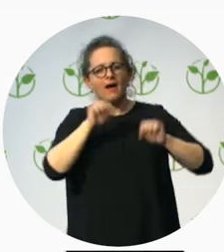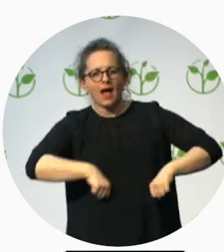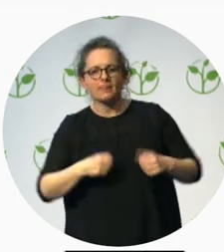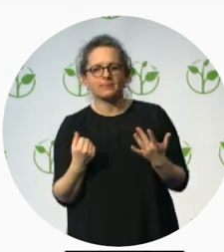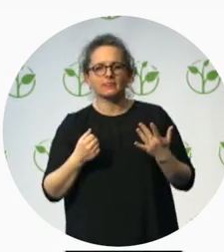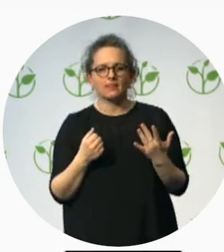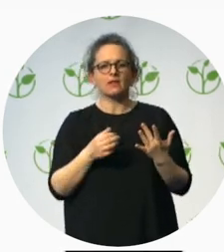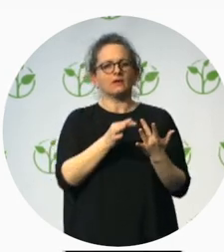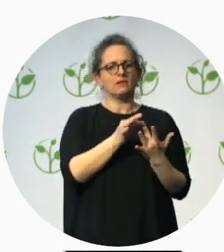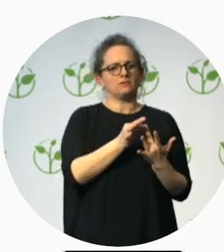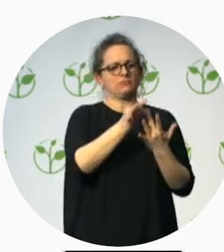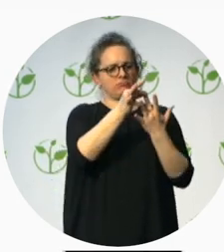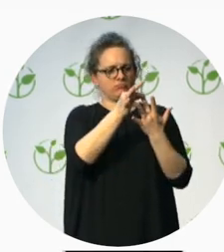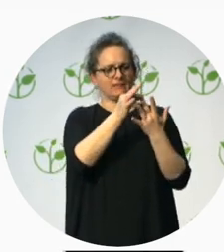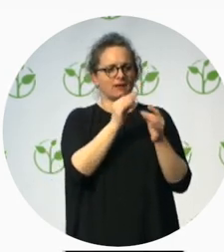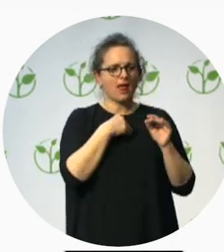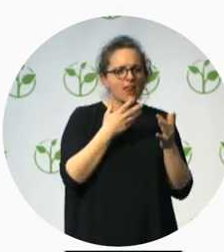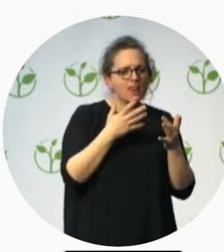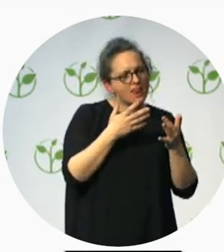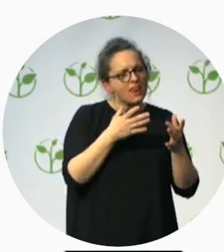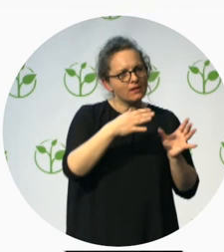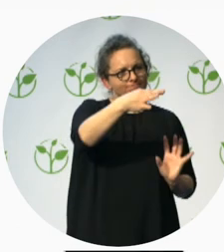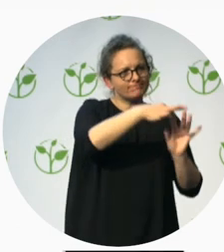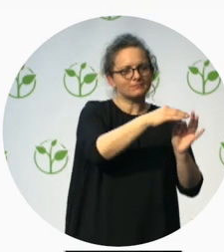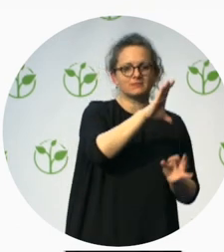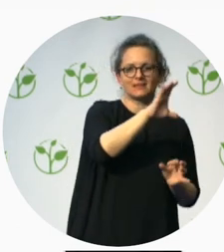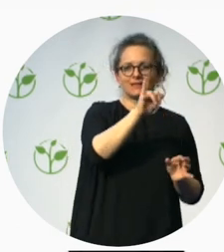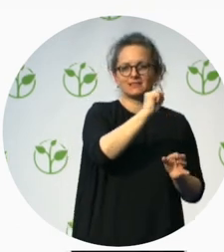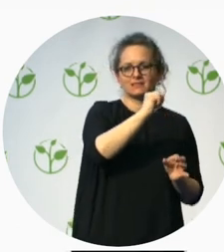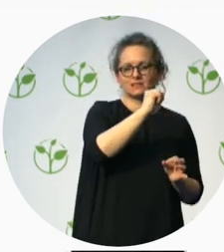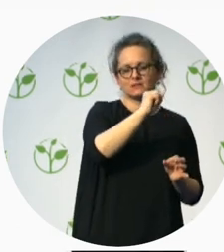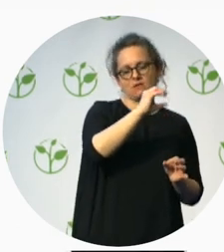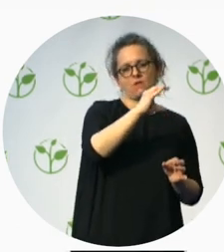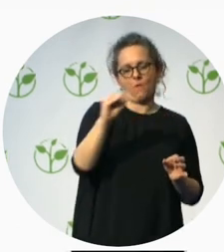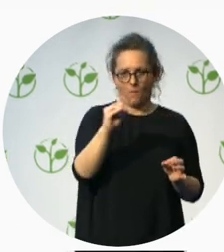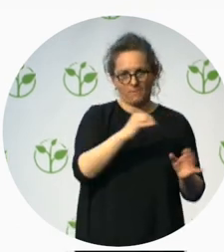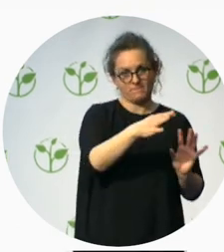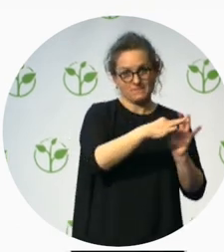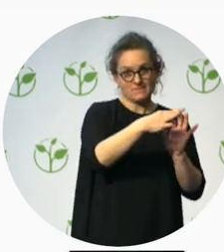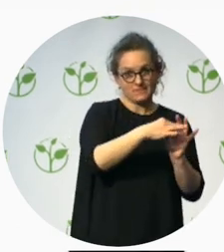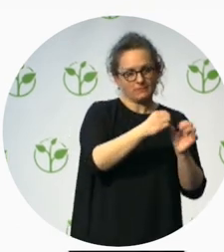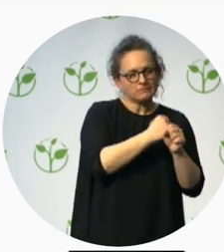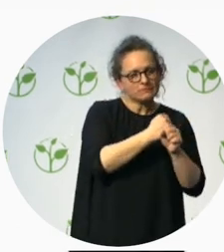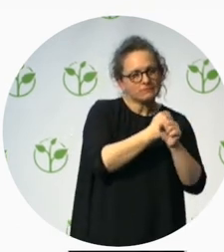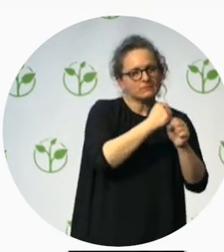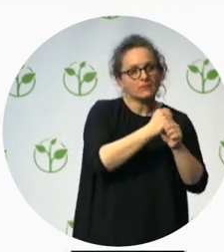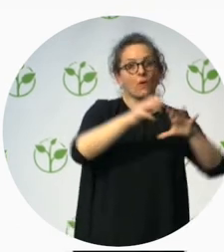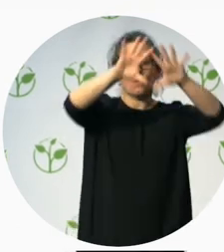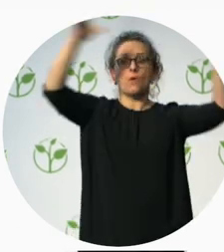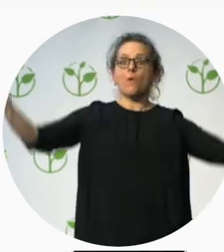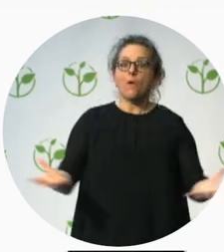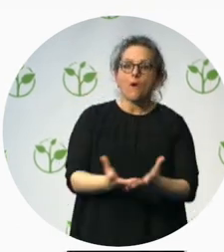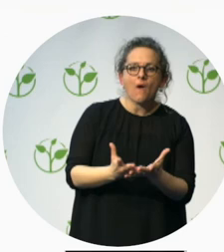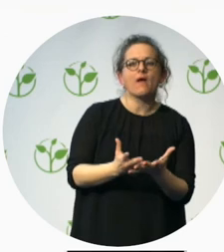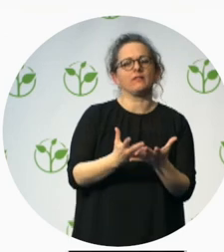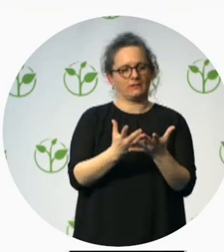and scaling up this idea through Cisco worldwide, thousands of persons with disabilities throughout the